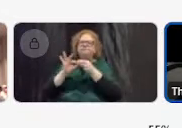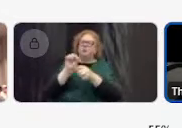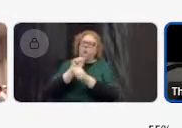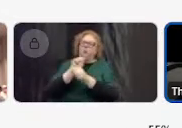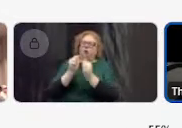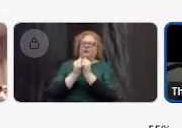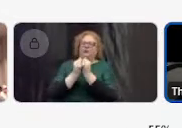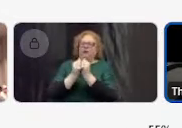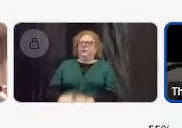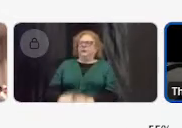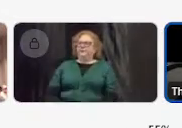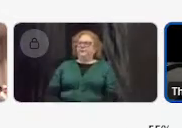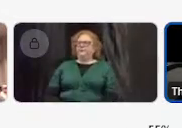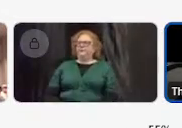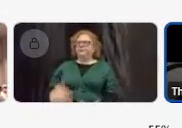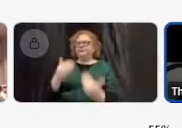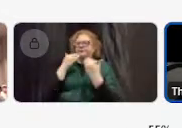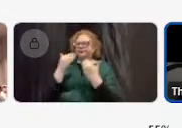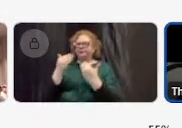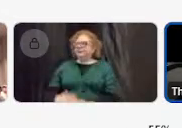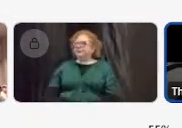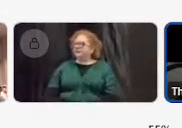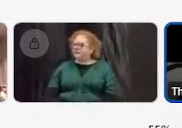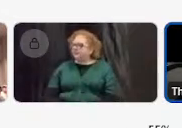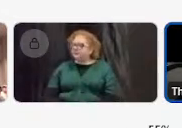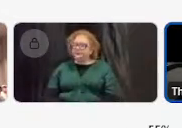Commissioner, go ahead. Commissioner Scott, go ahead. So I